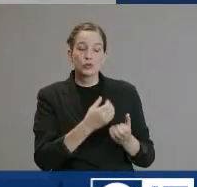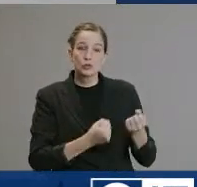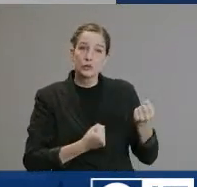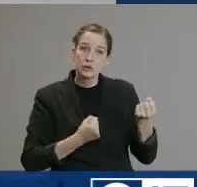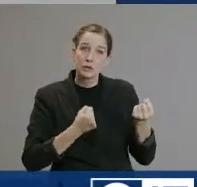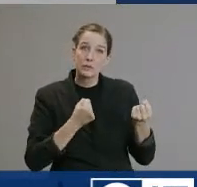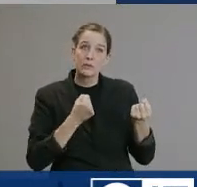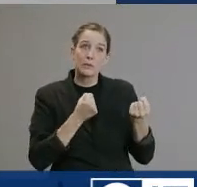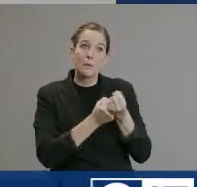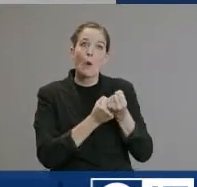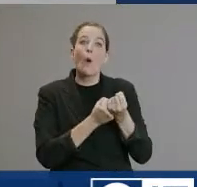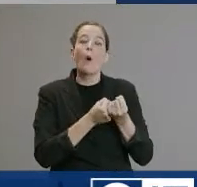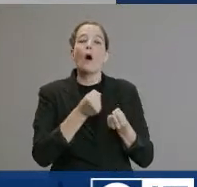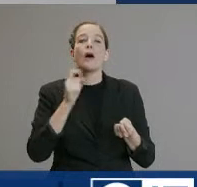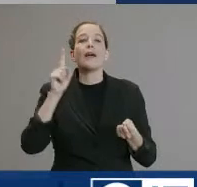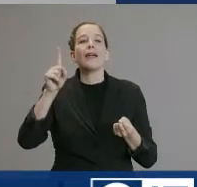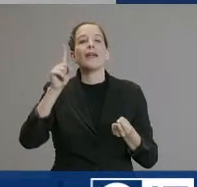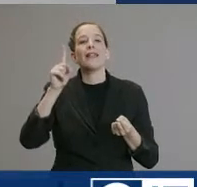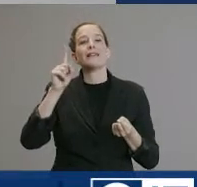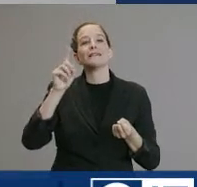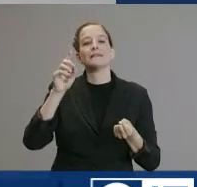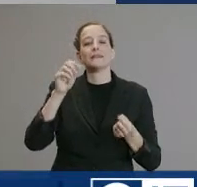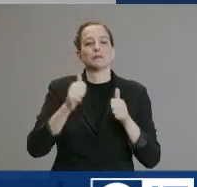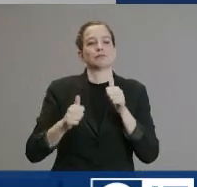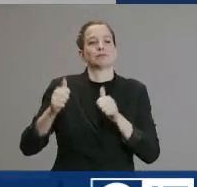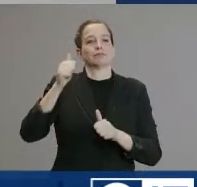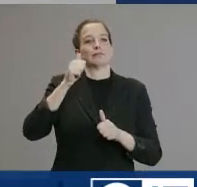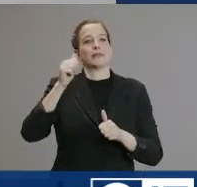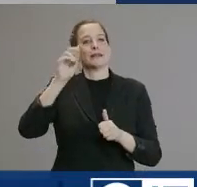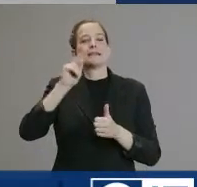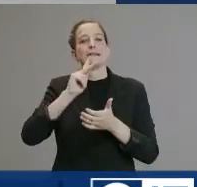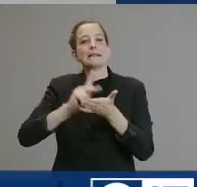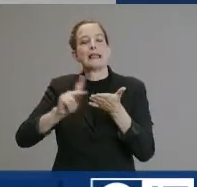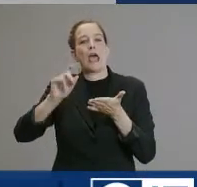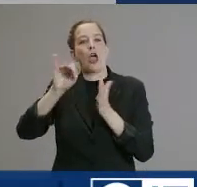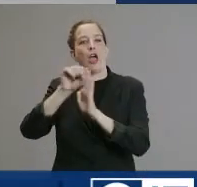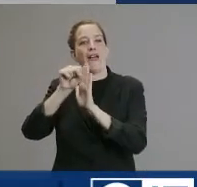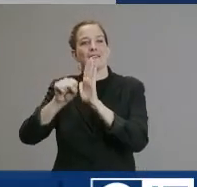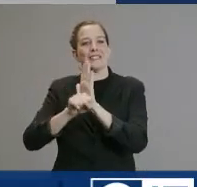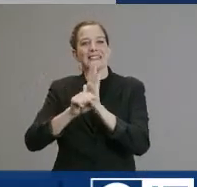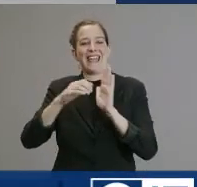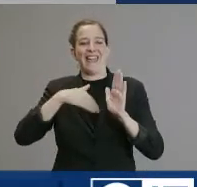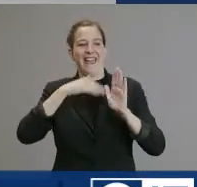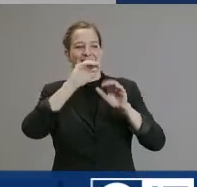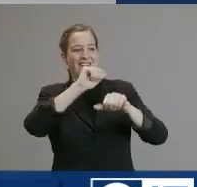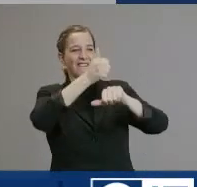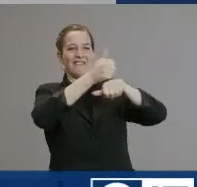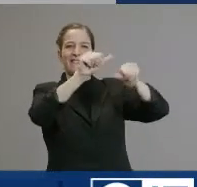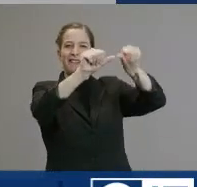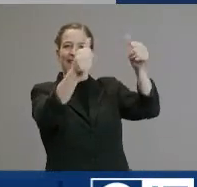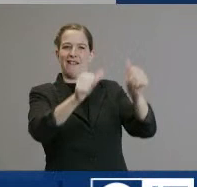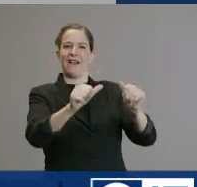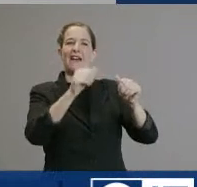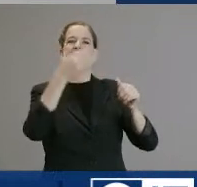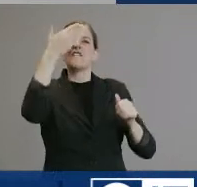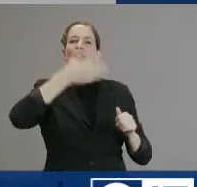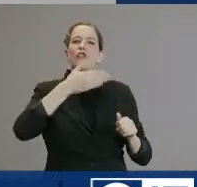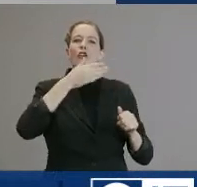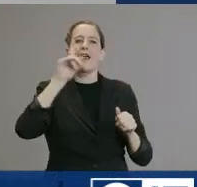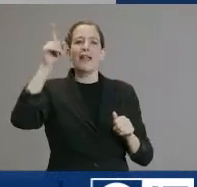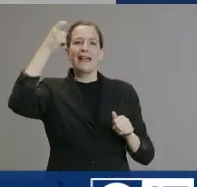the Capitol and restore it to the Capitol Museum? So that was a letter that was sent to the Department